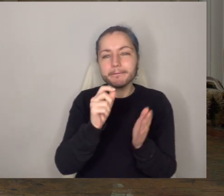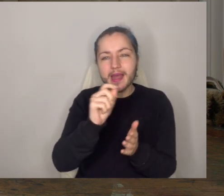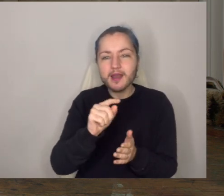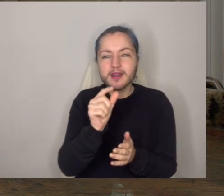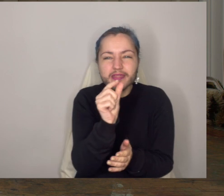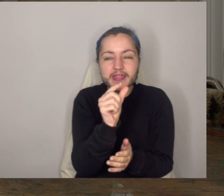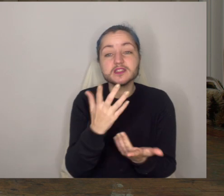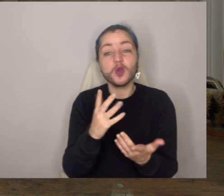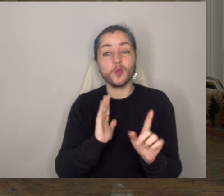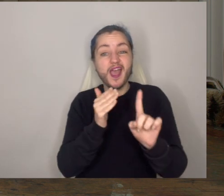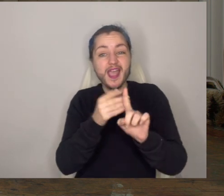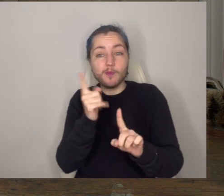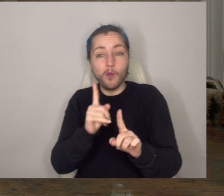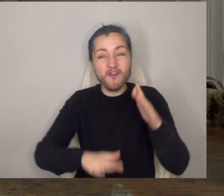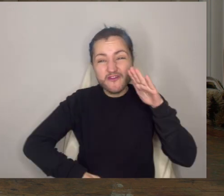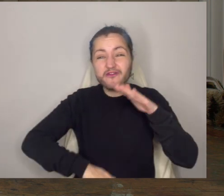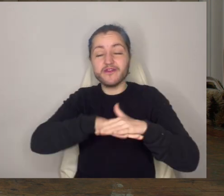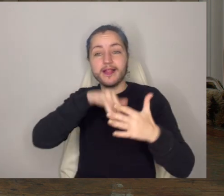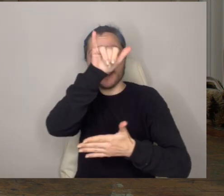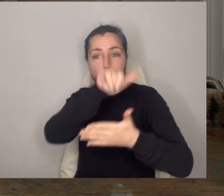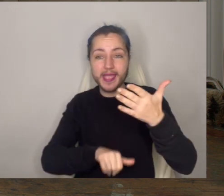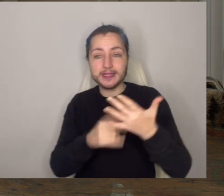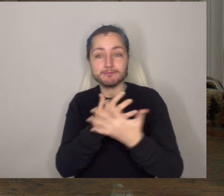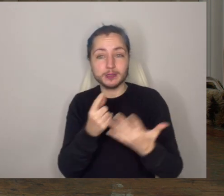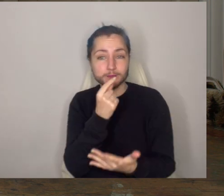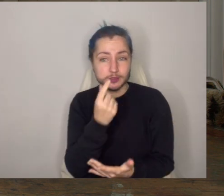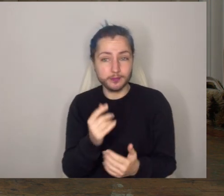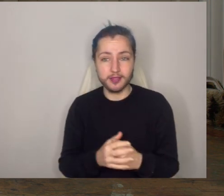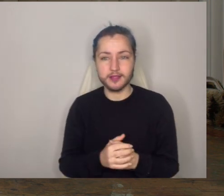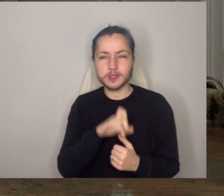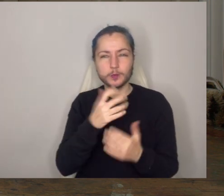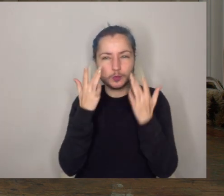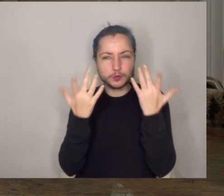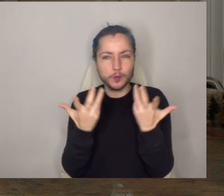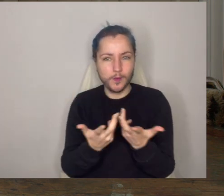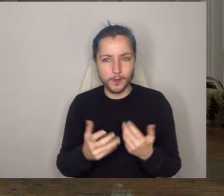different look to the painted ones.